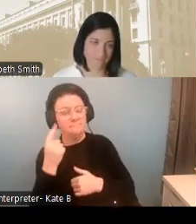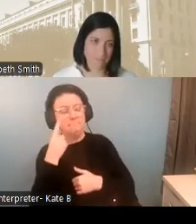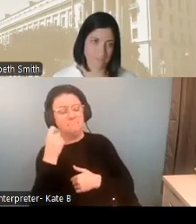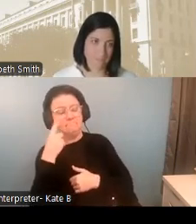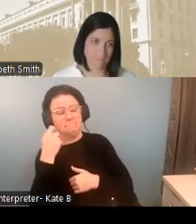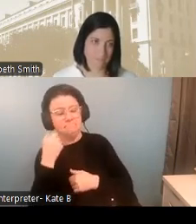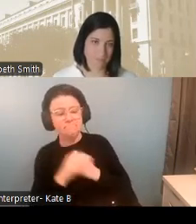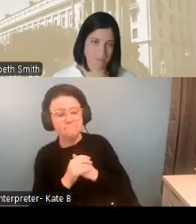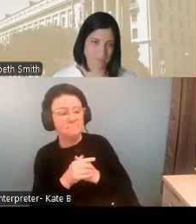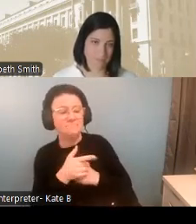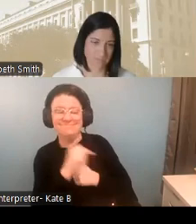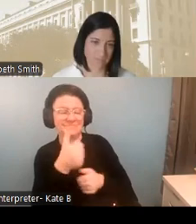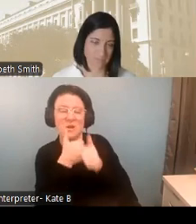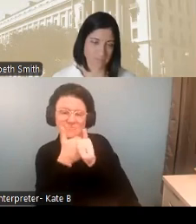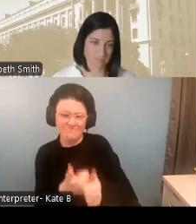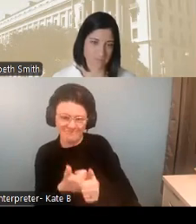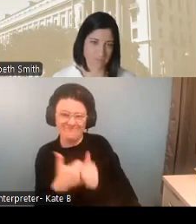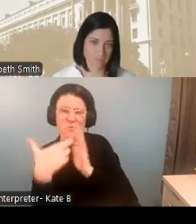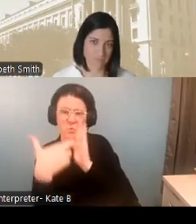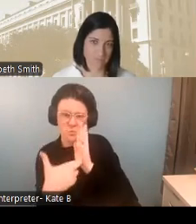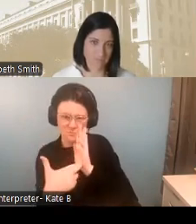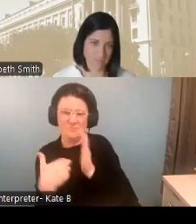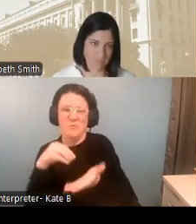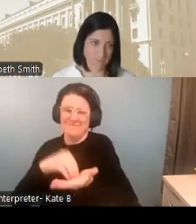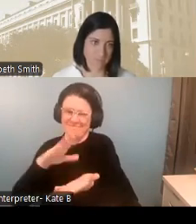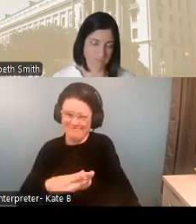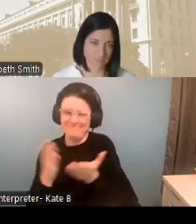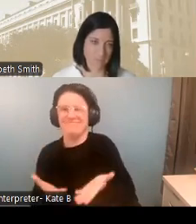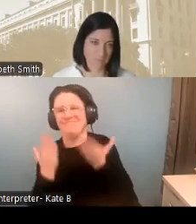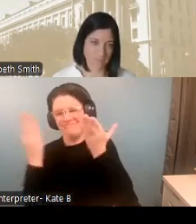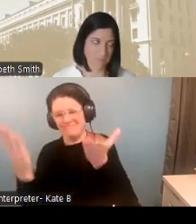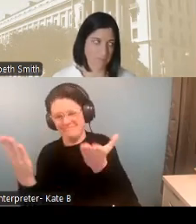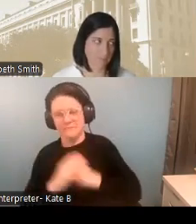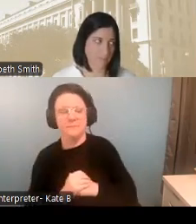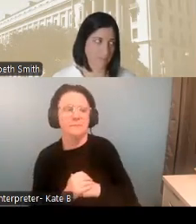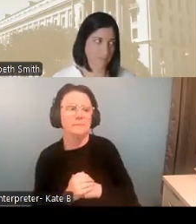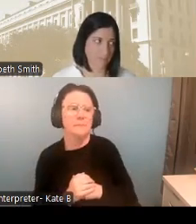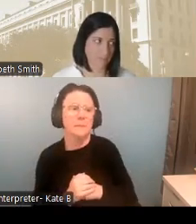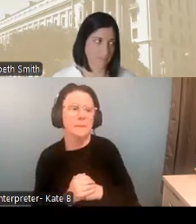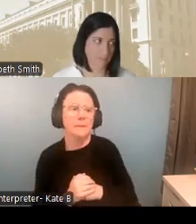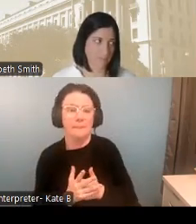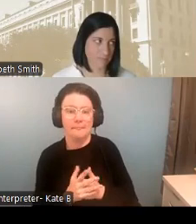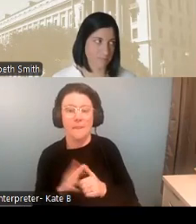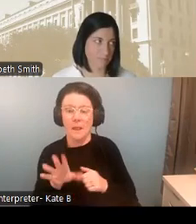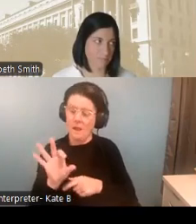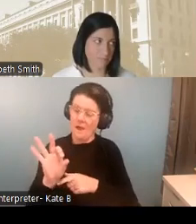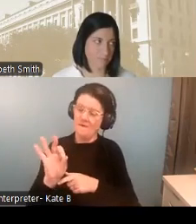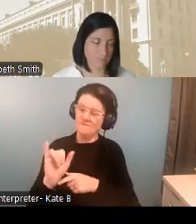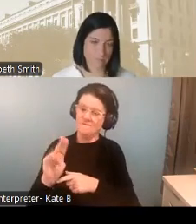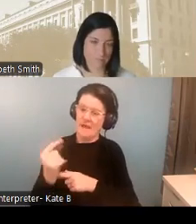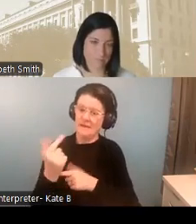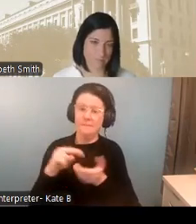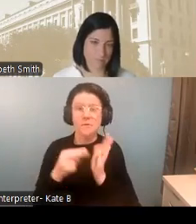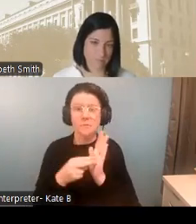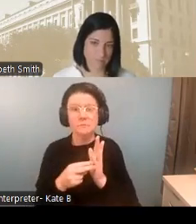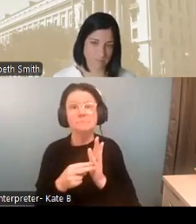there was non-compliance and we do have to make a finding and a recommendation. So what is a finding? Well, a finding is